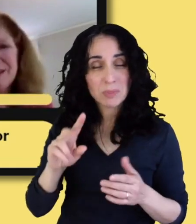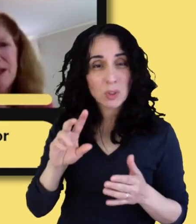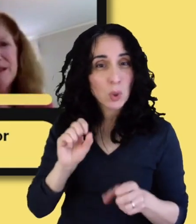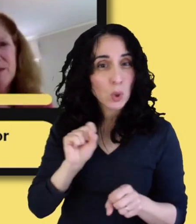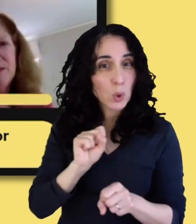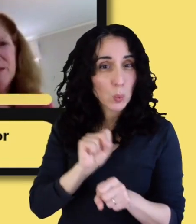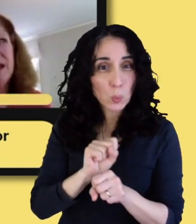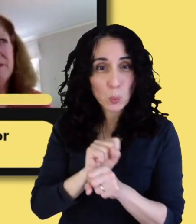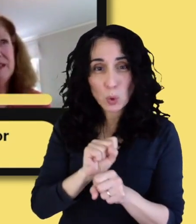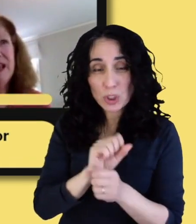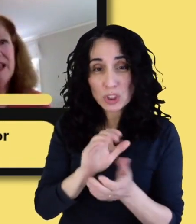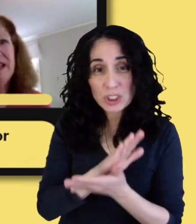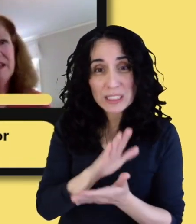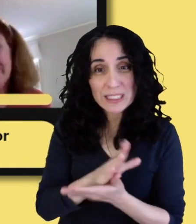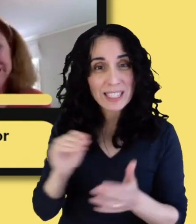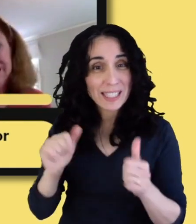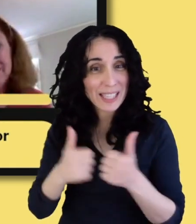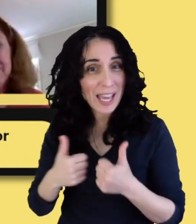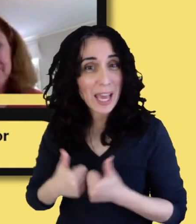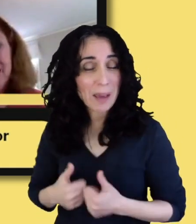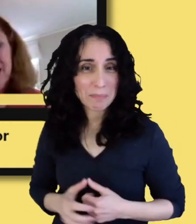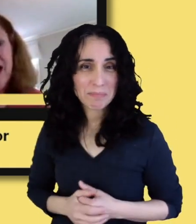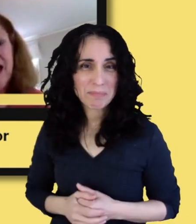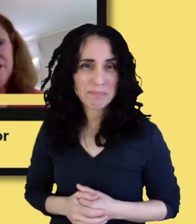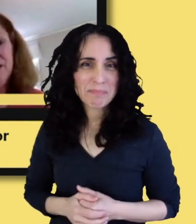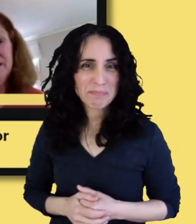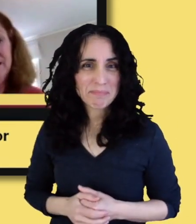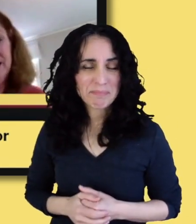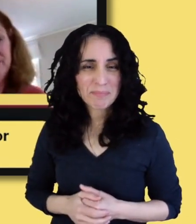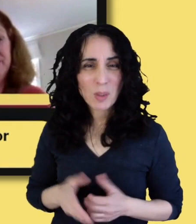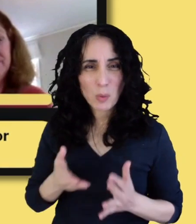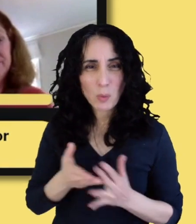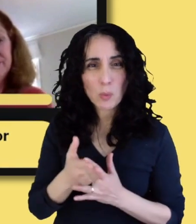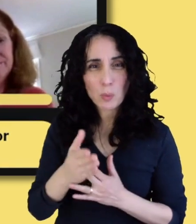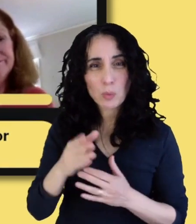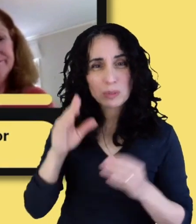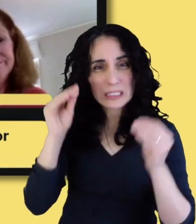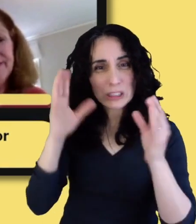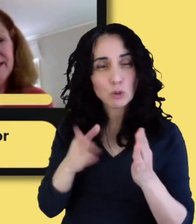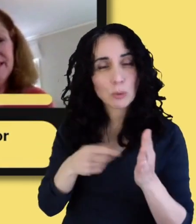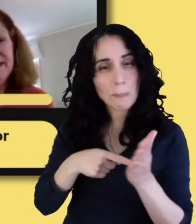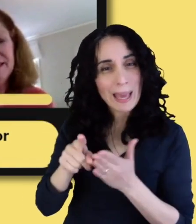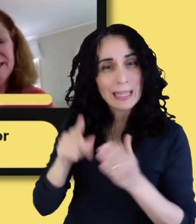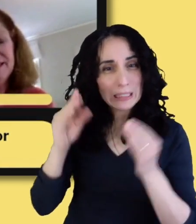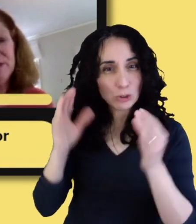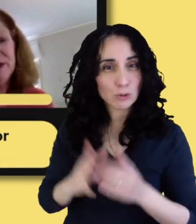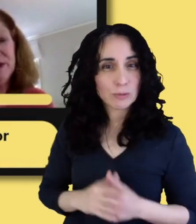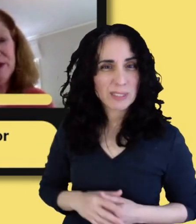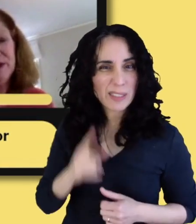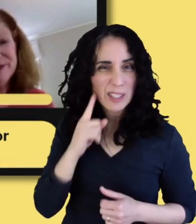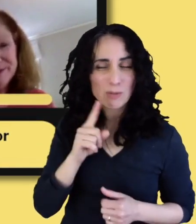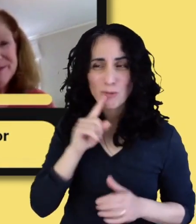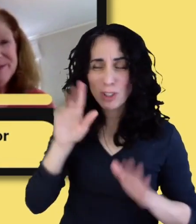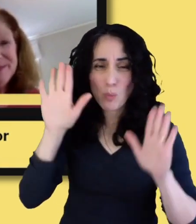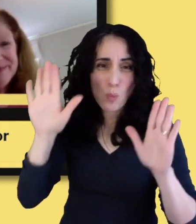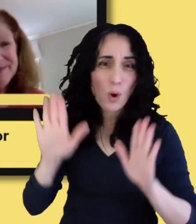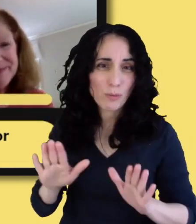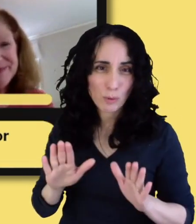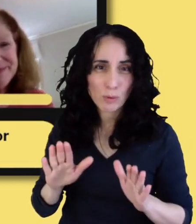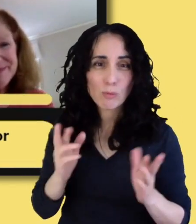I think that's probably the one that I would say is the most extensive, and I think that's a great